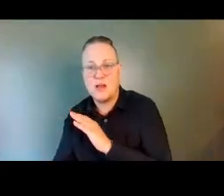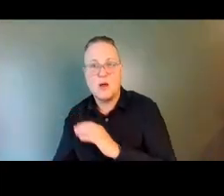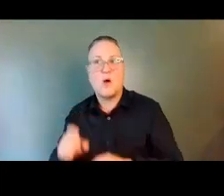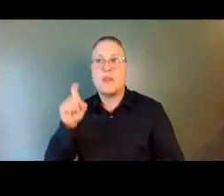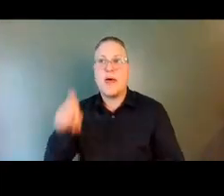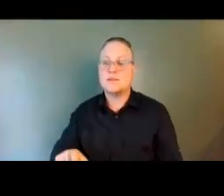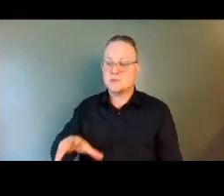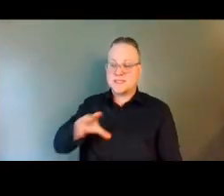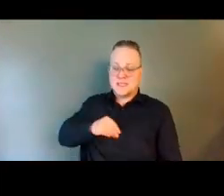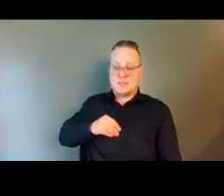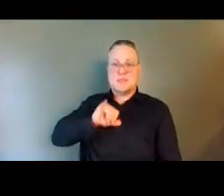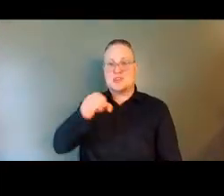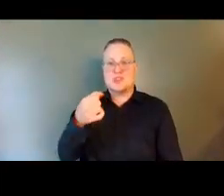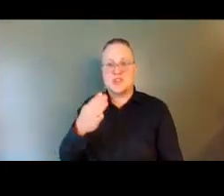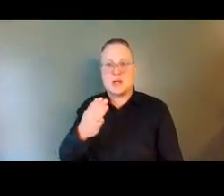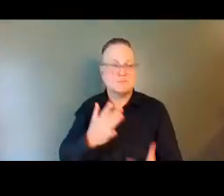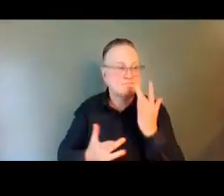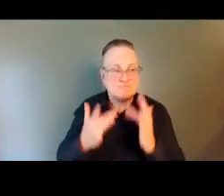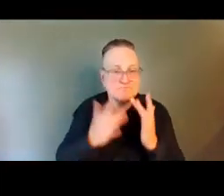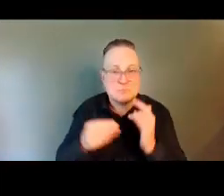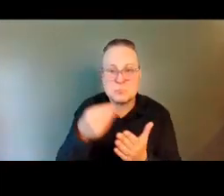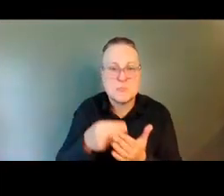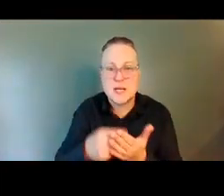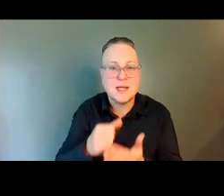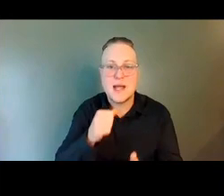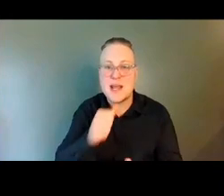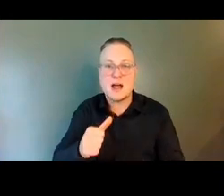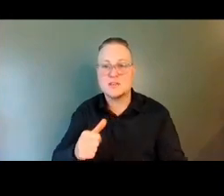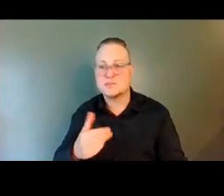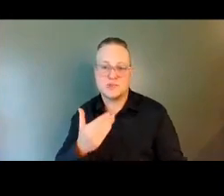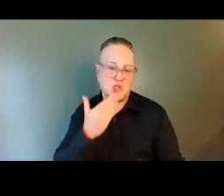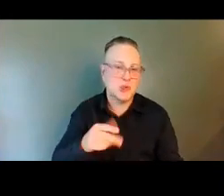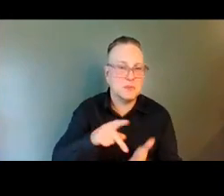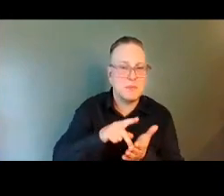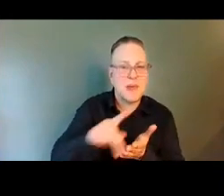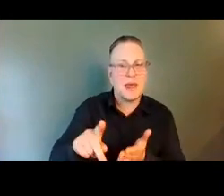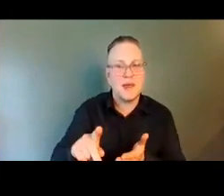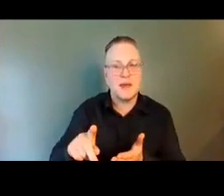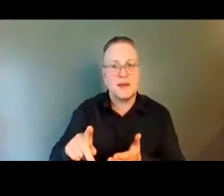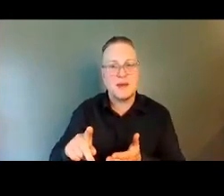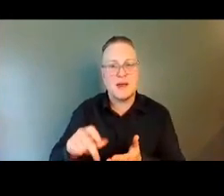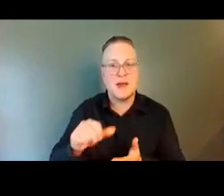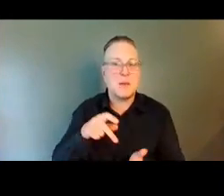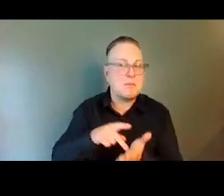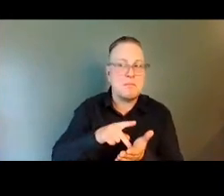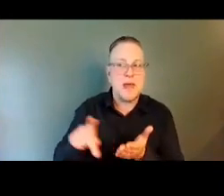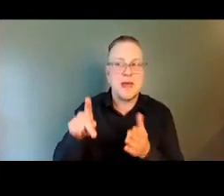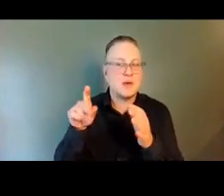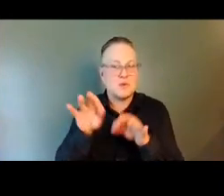We need new policies that are more employer-focused. We need also transforming